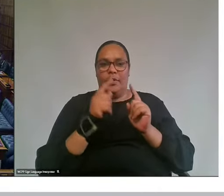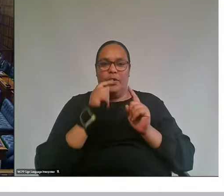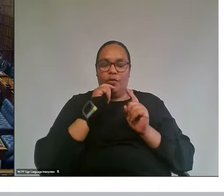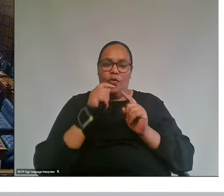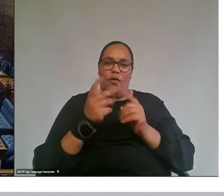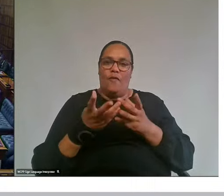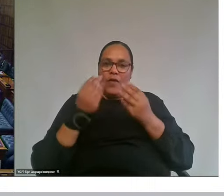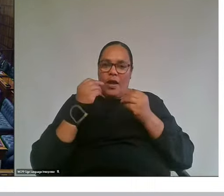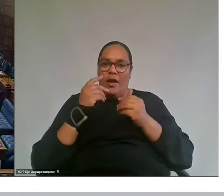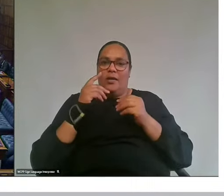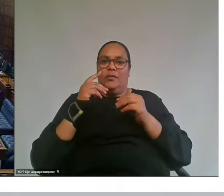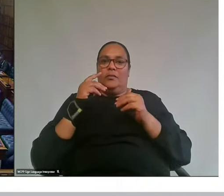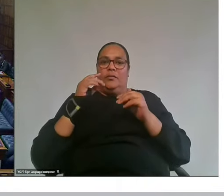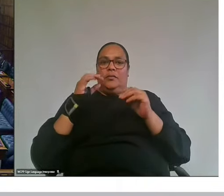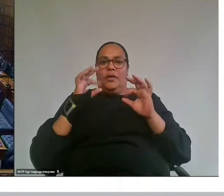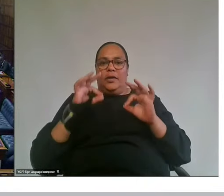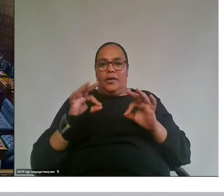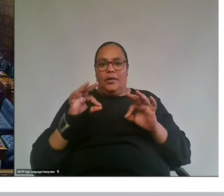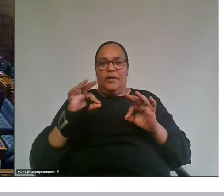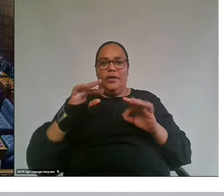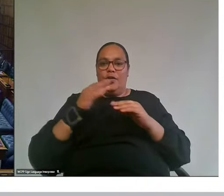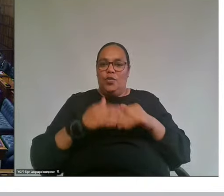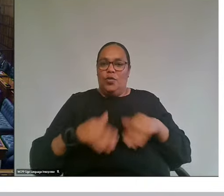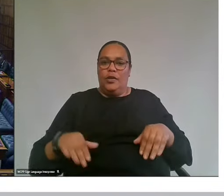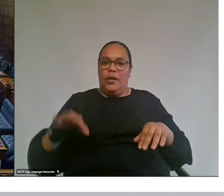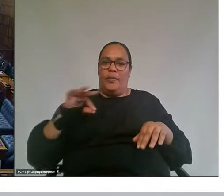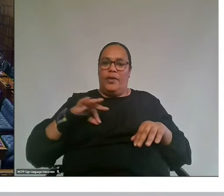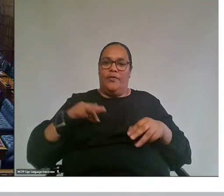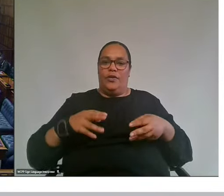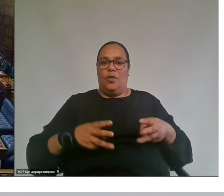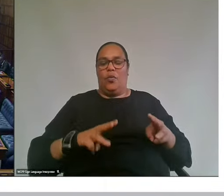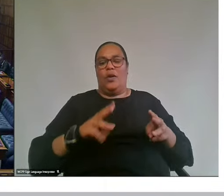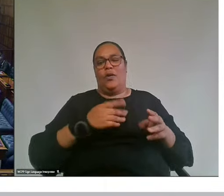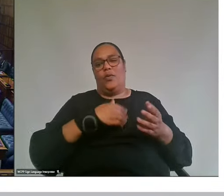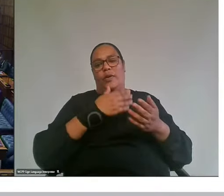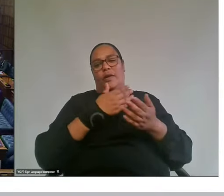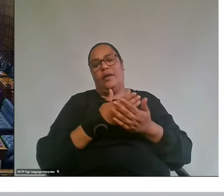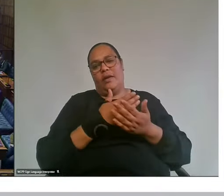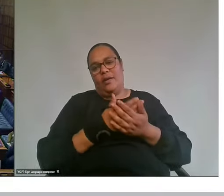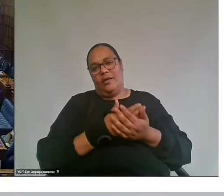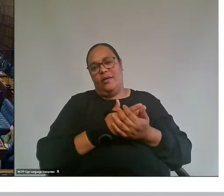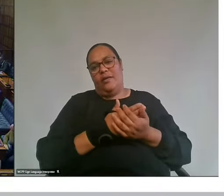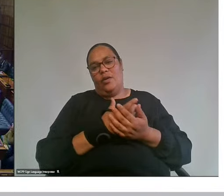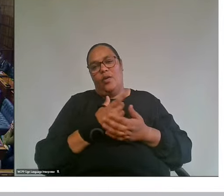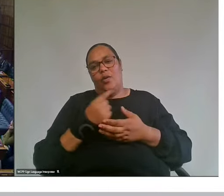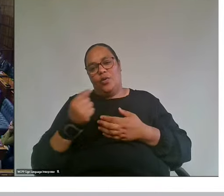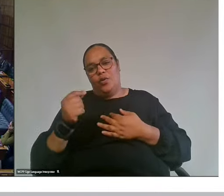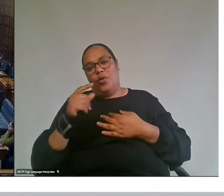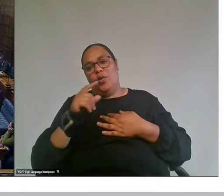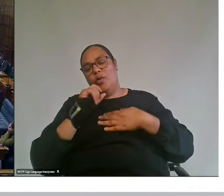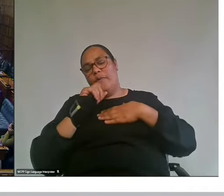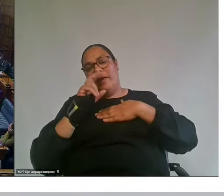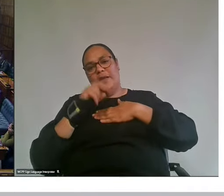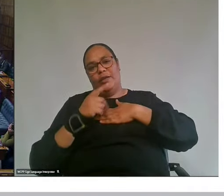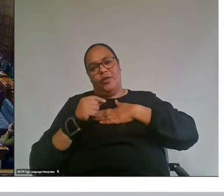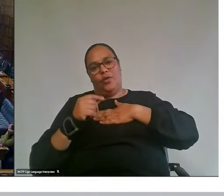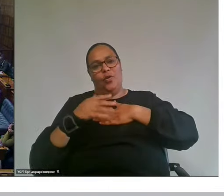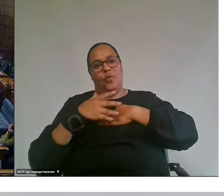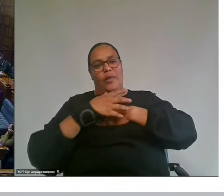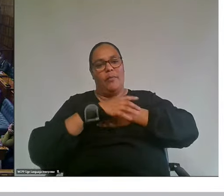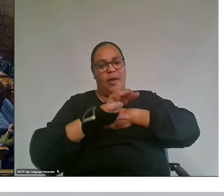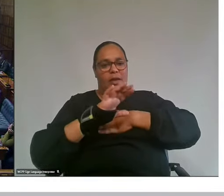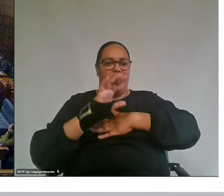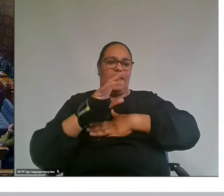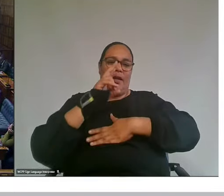elegant suitable mutually beneficial way that we can do what we need to do in terms of our mandates and our